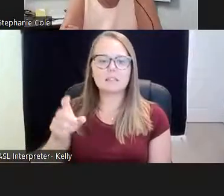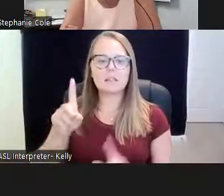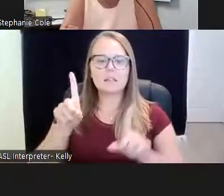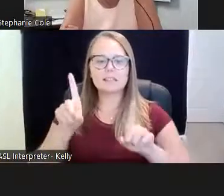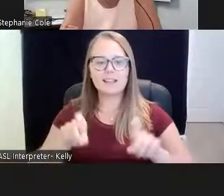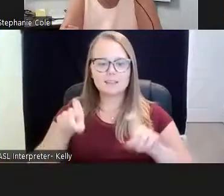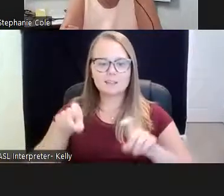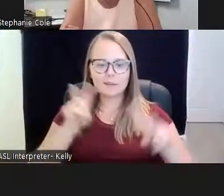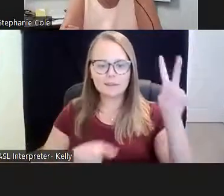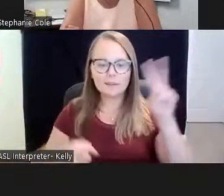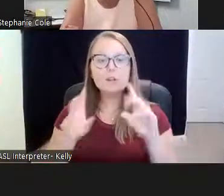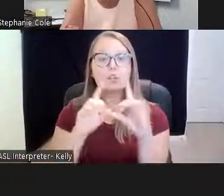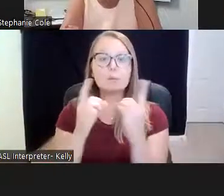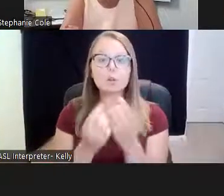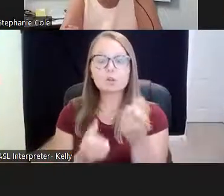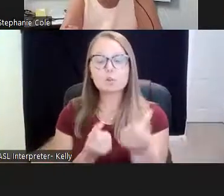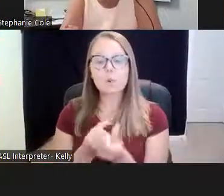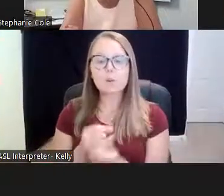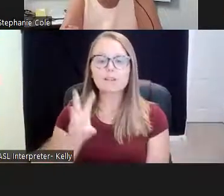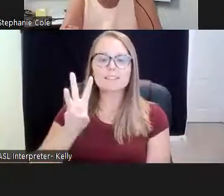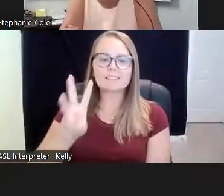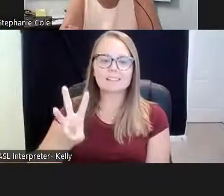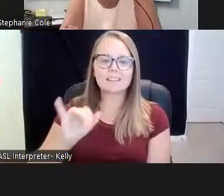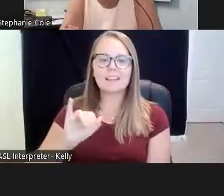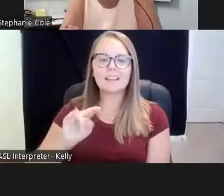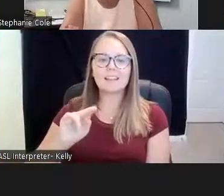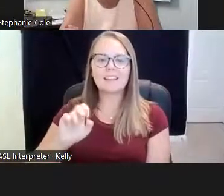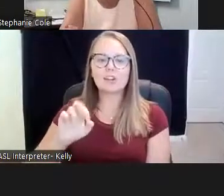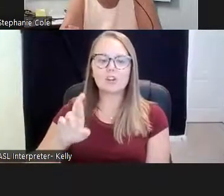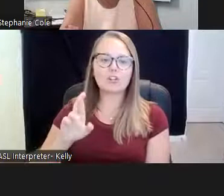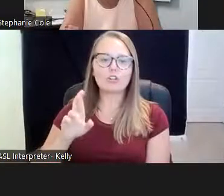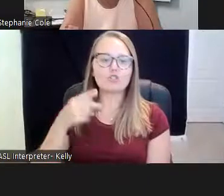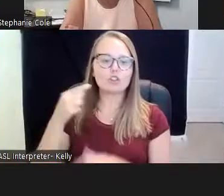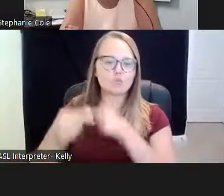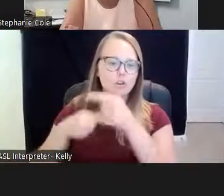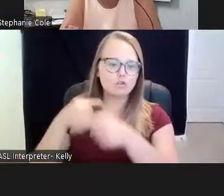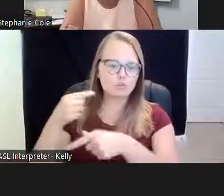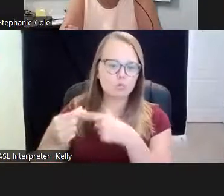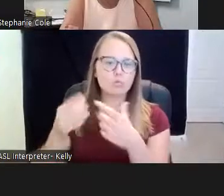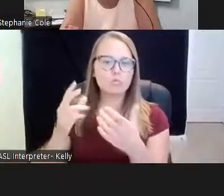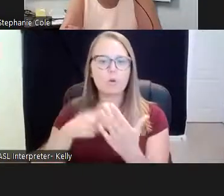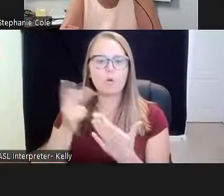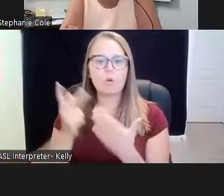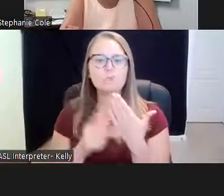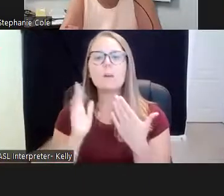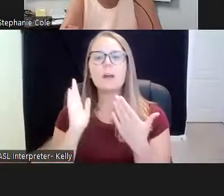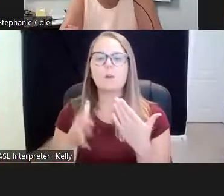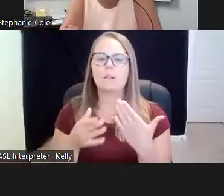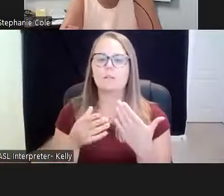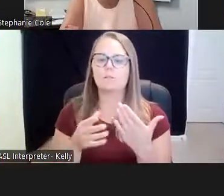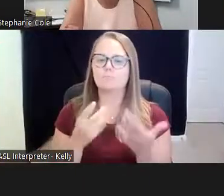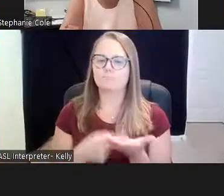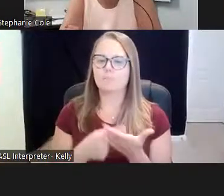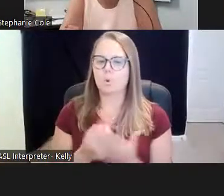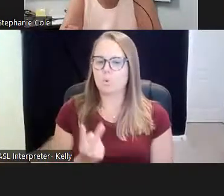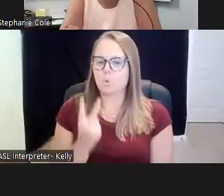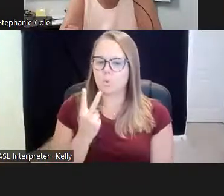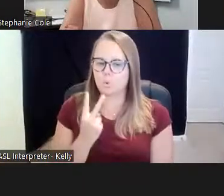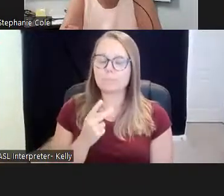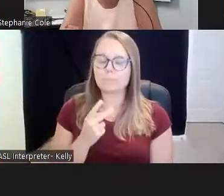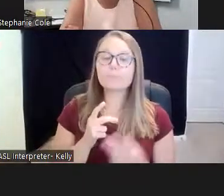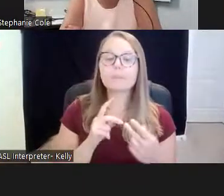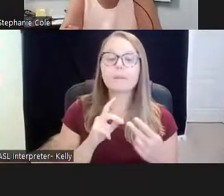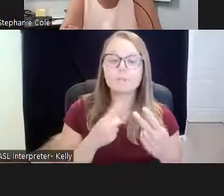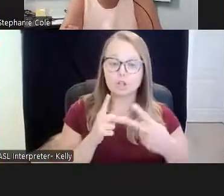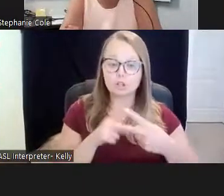department supports six intergenerational programs to meet these needs. So I'm gonna talk about two of them. The first one